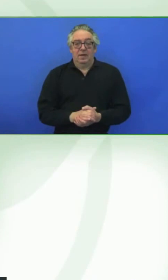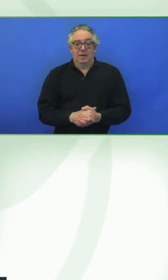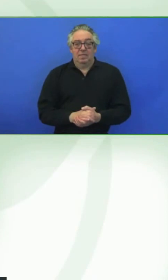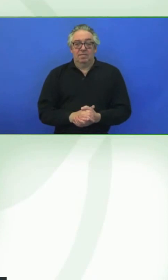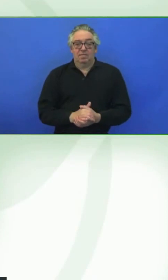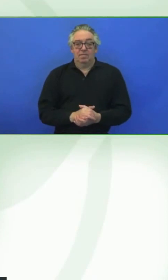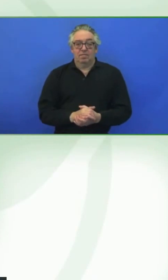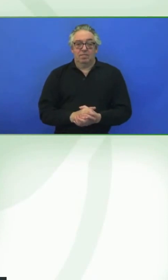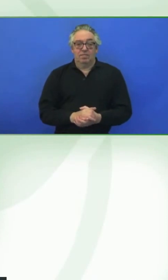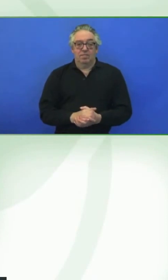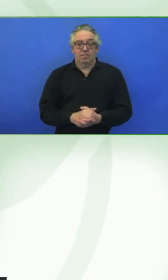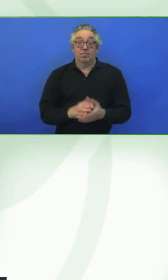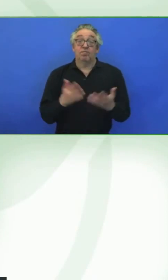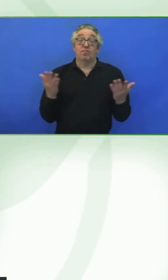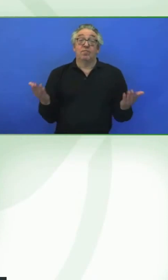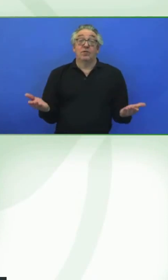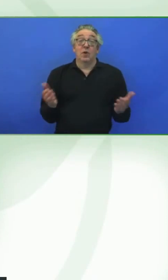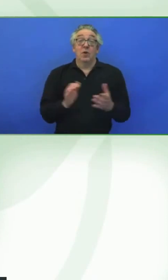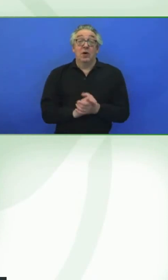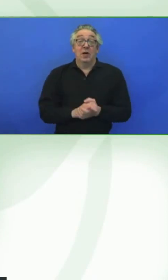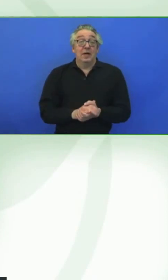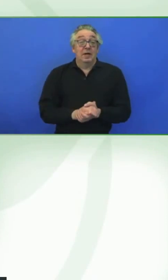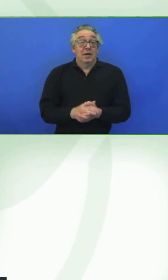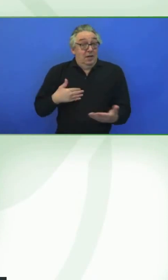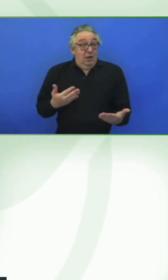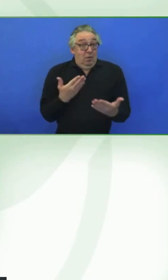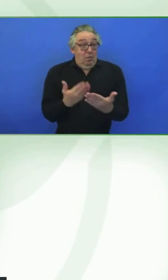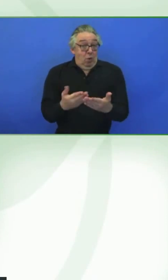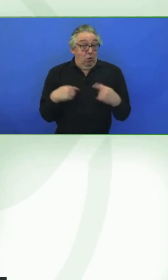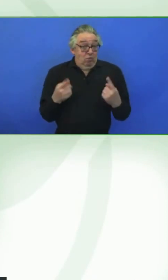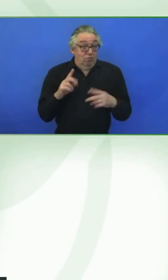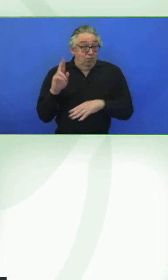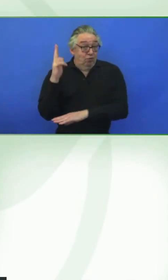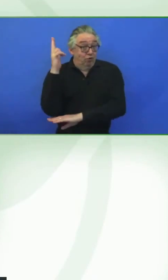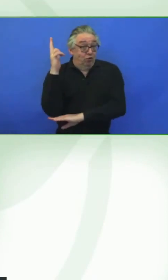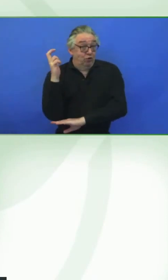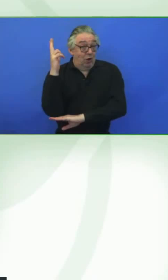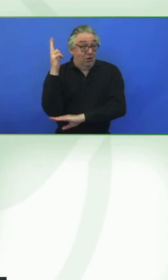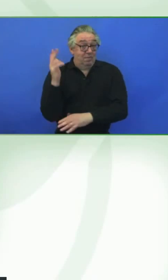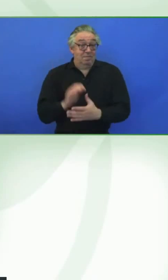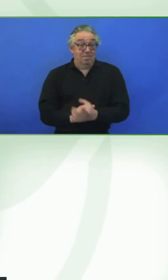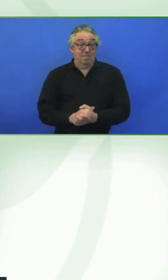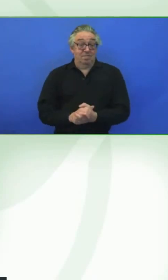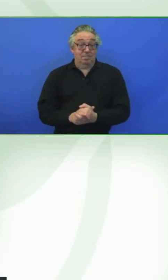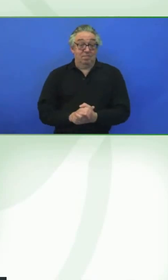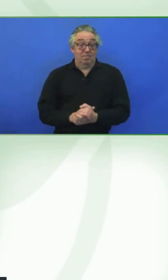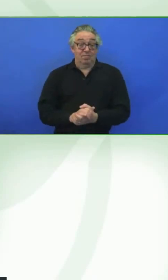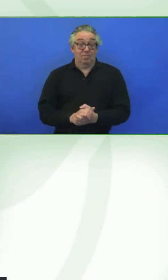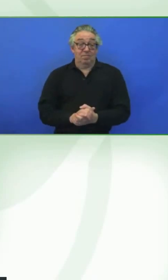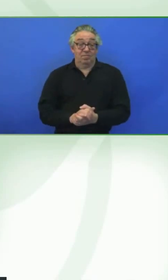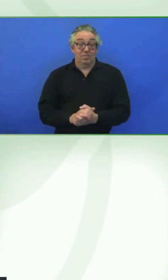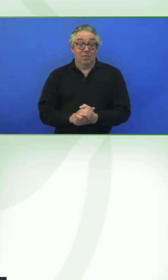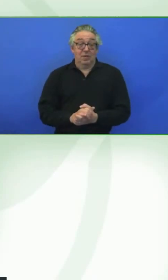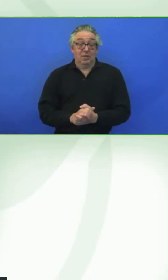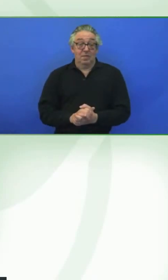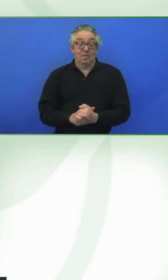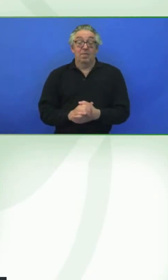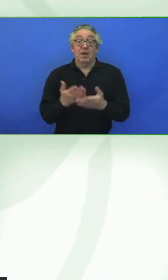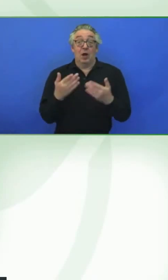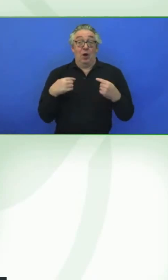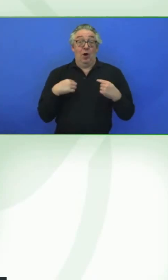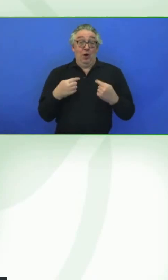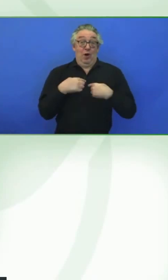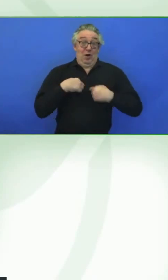So let's start. We are in this business, but also the four panelists.